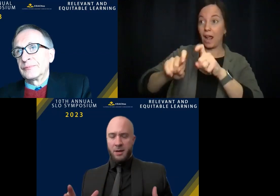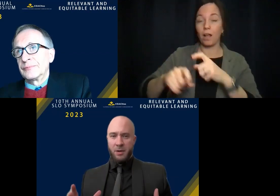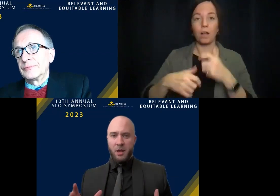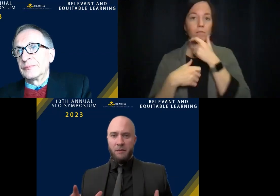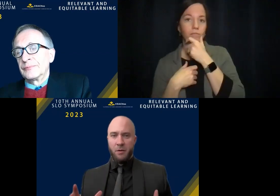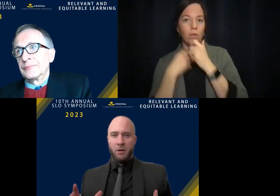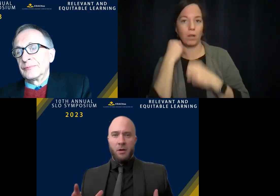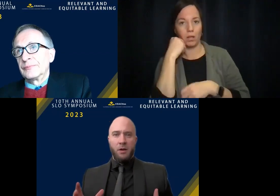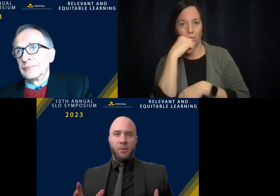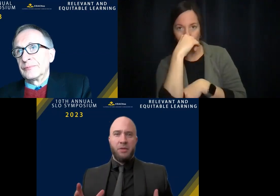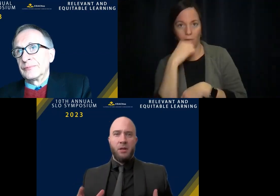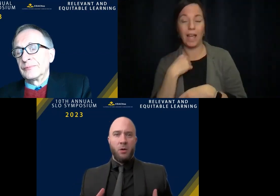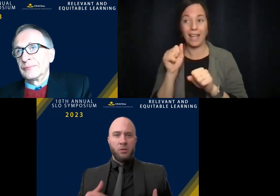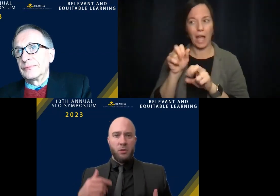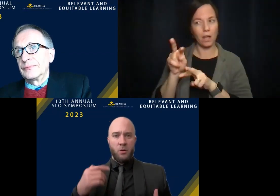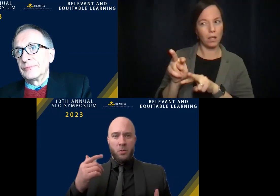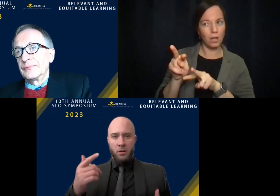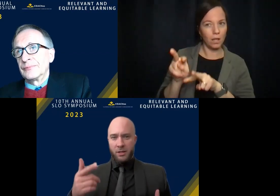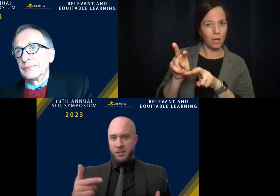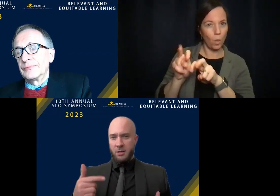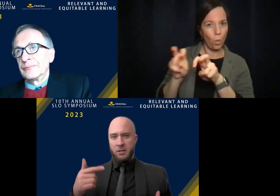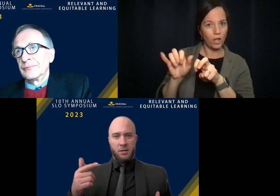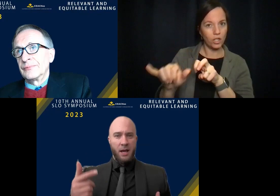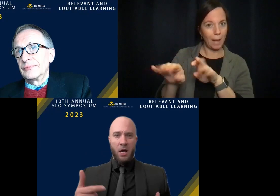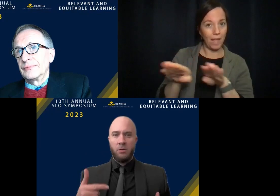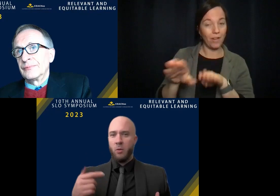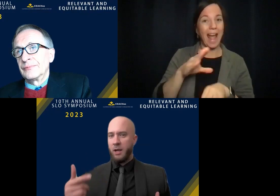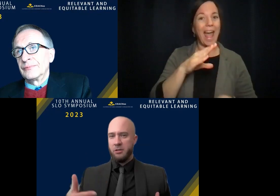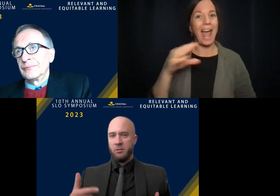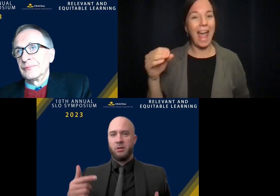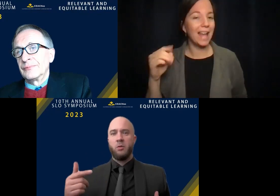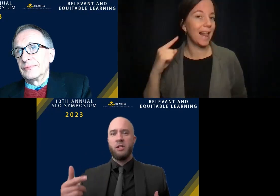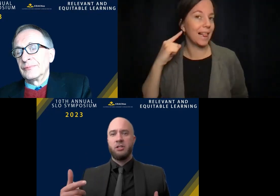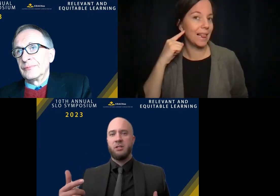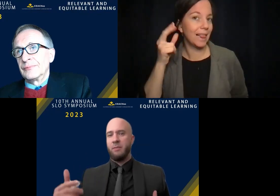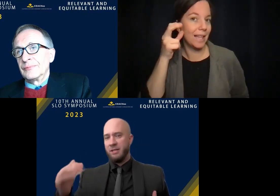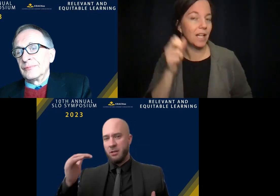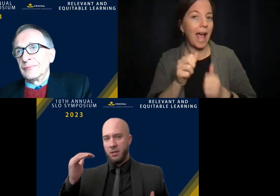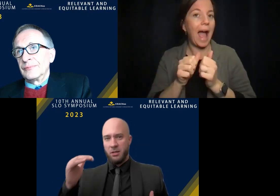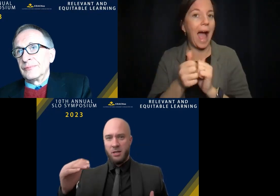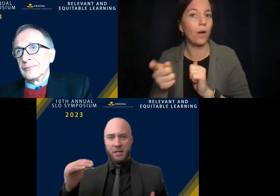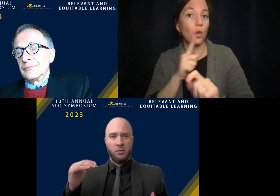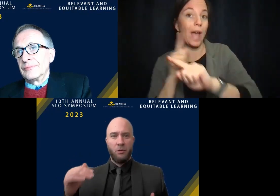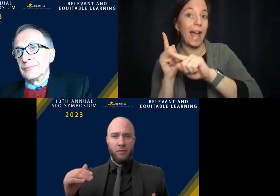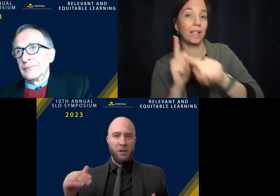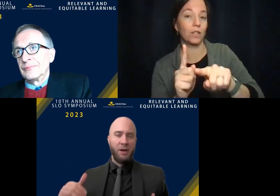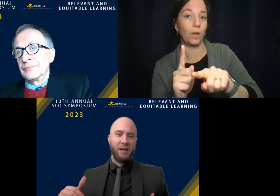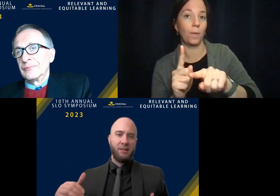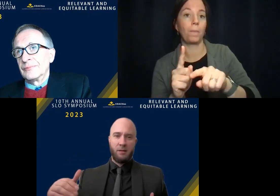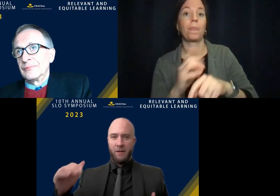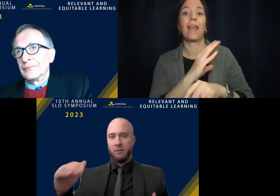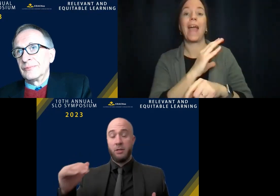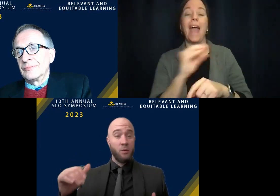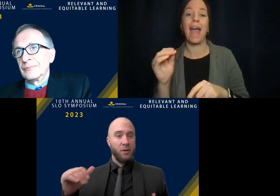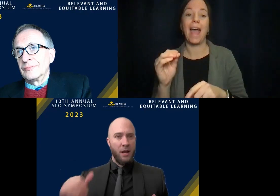watch that behavior. But then it also listened to how you were answering the questions. And based on the contextual feedback